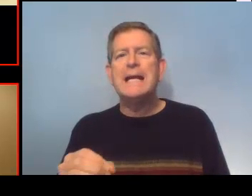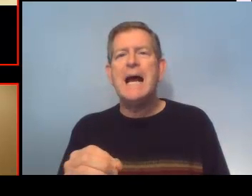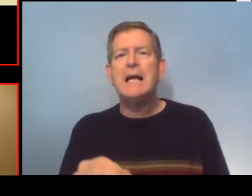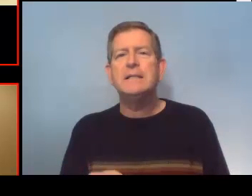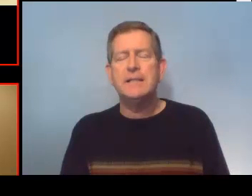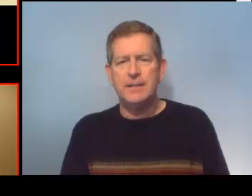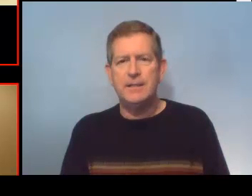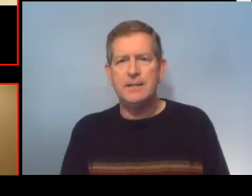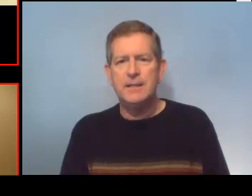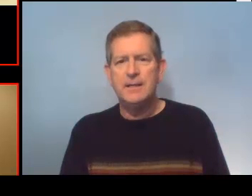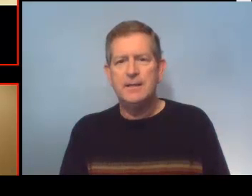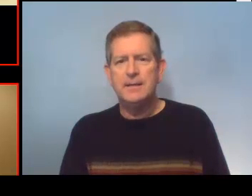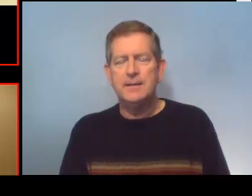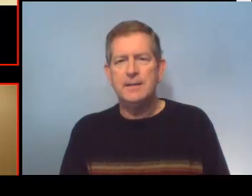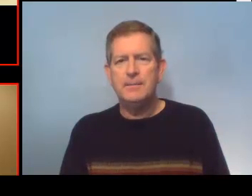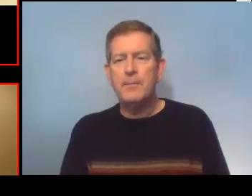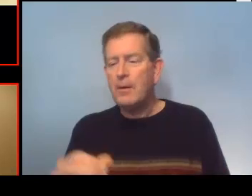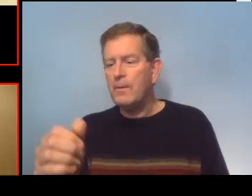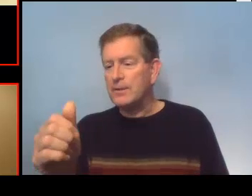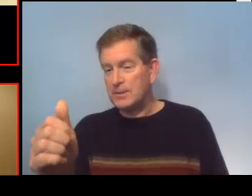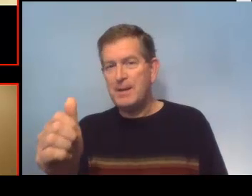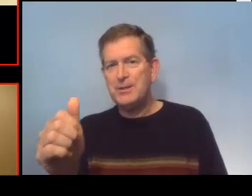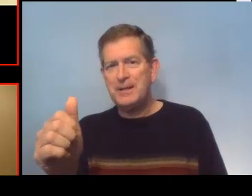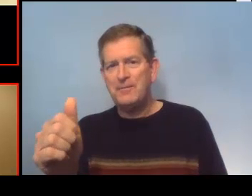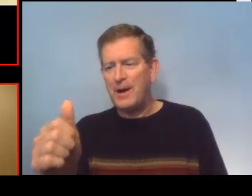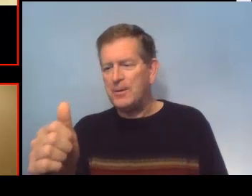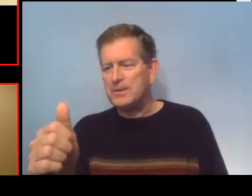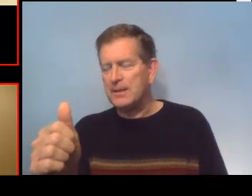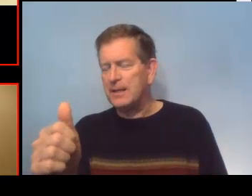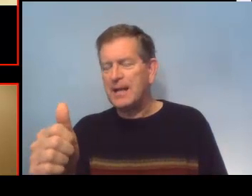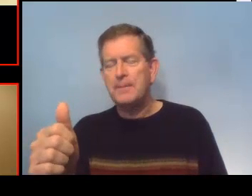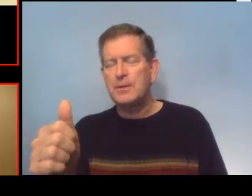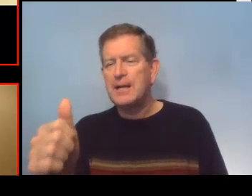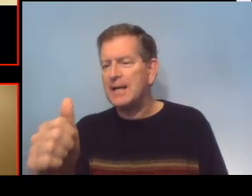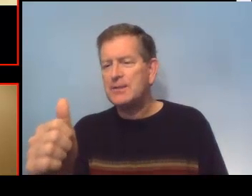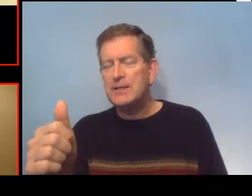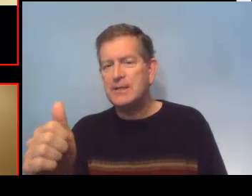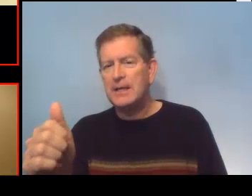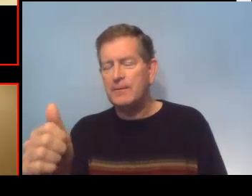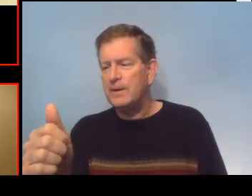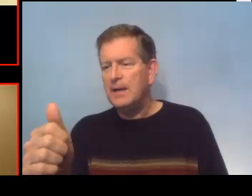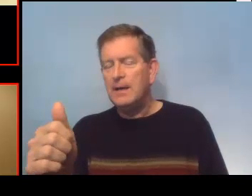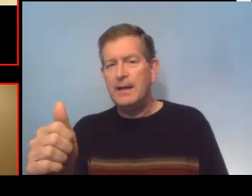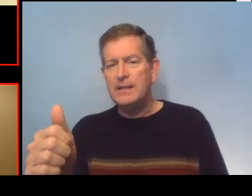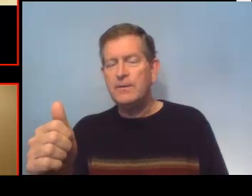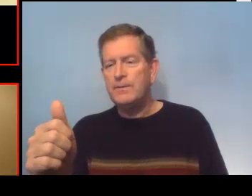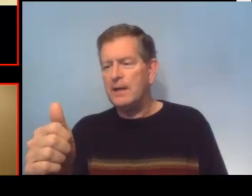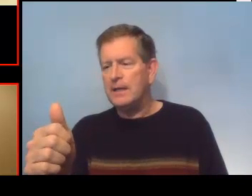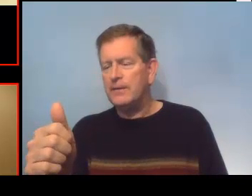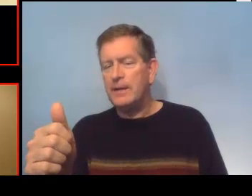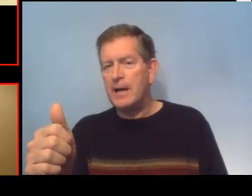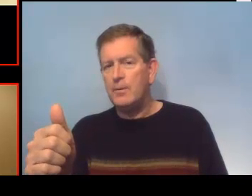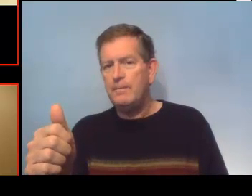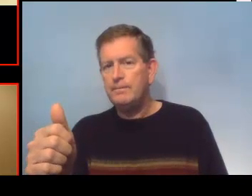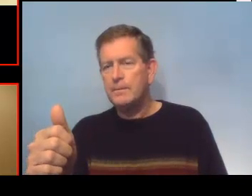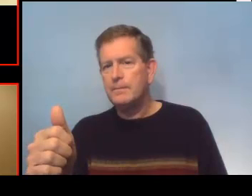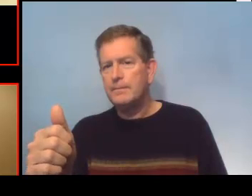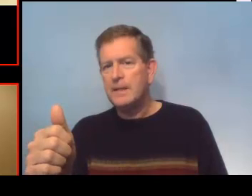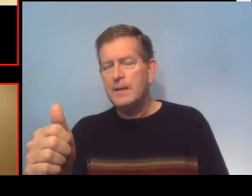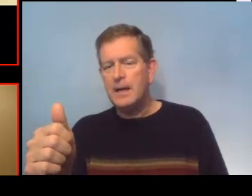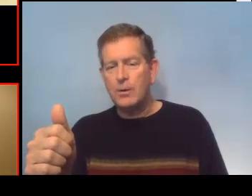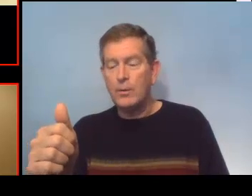starts with a consonant, remember how I just mentioned that consonants at the end of a